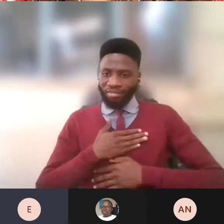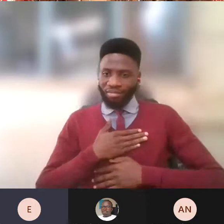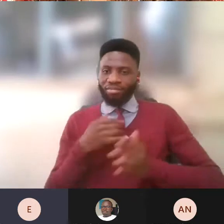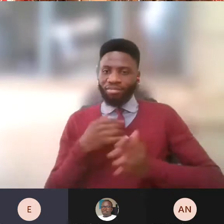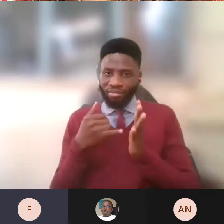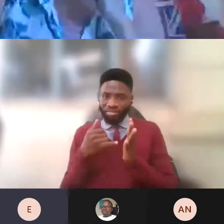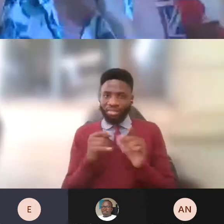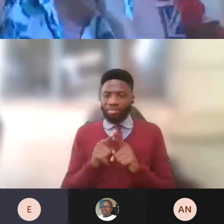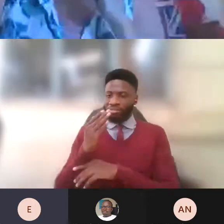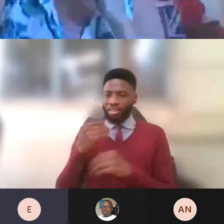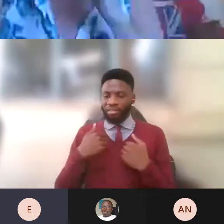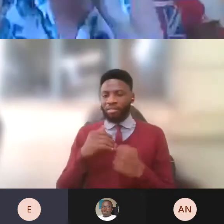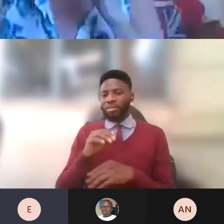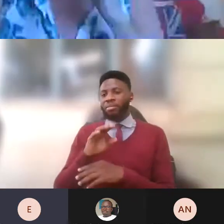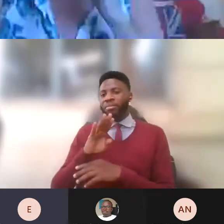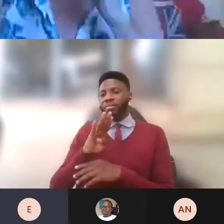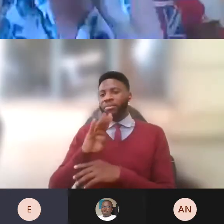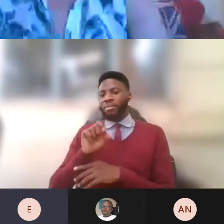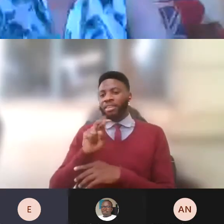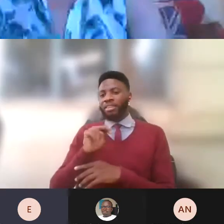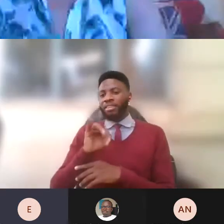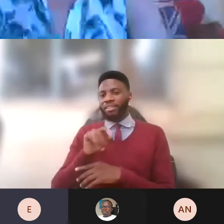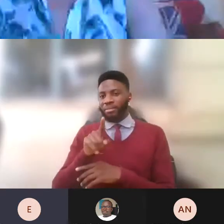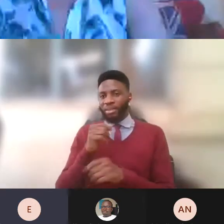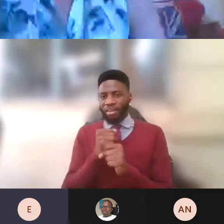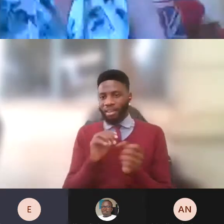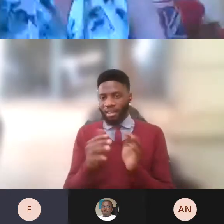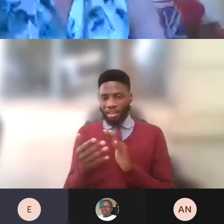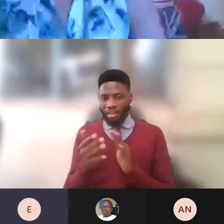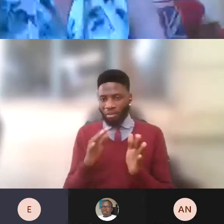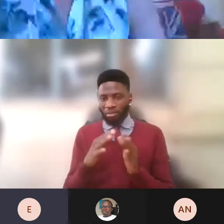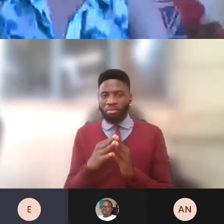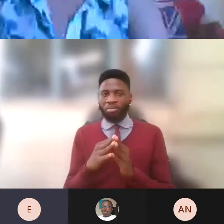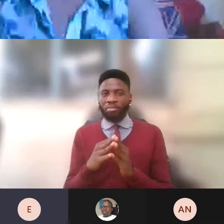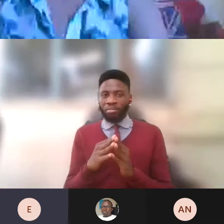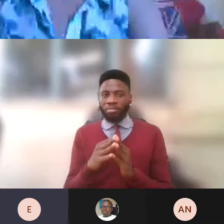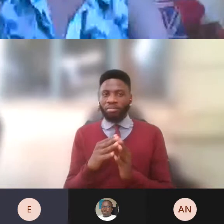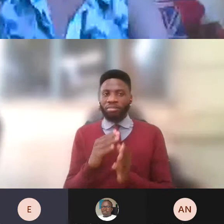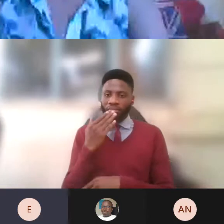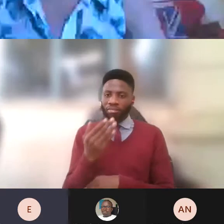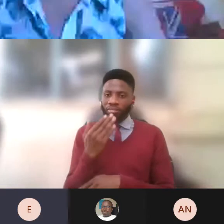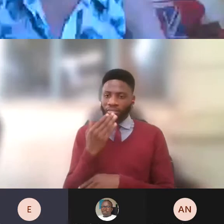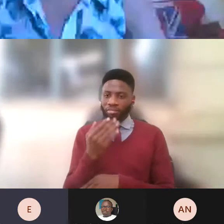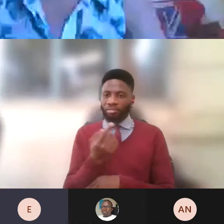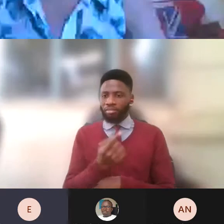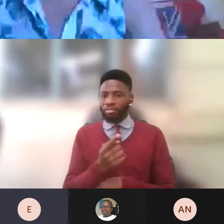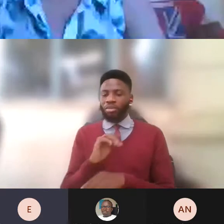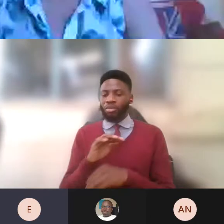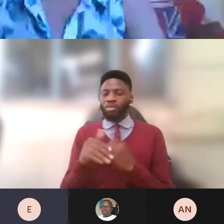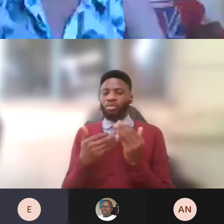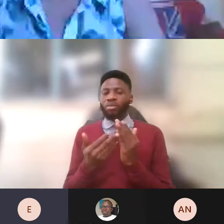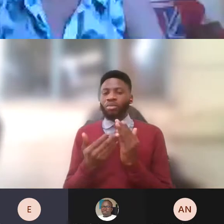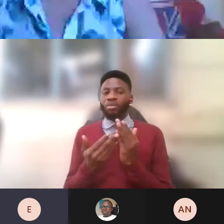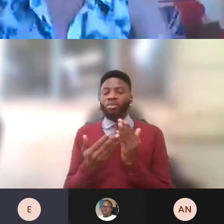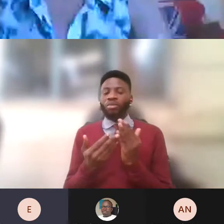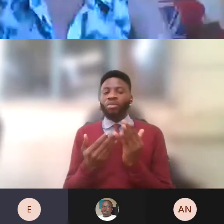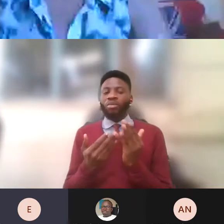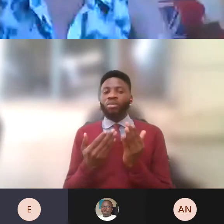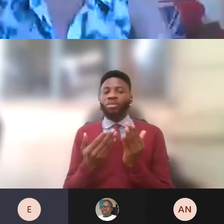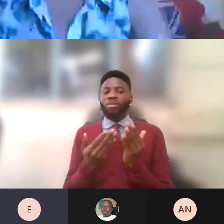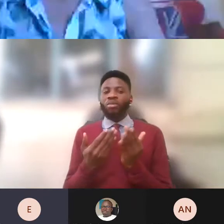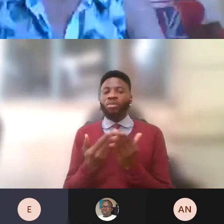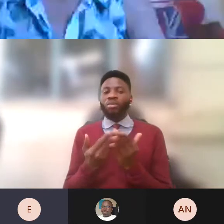I would like to welcome the next speaker for today, which is Ellie Warner. Ellie is the global head